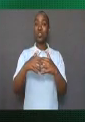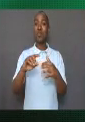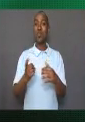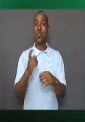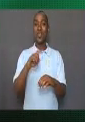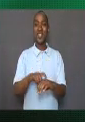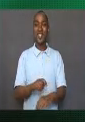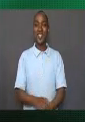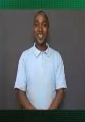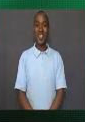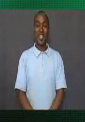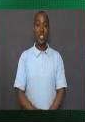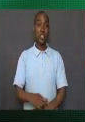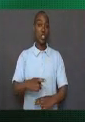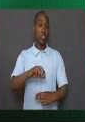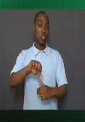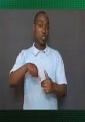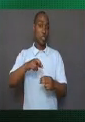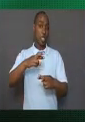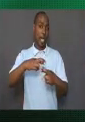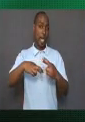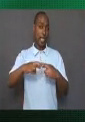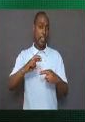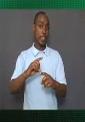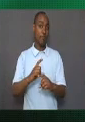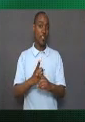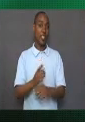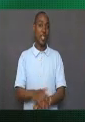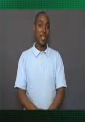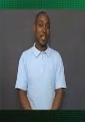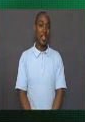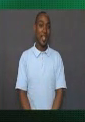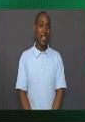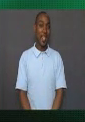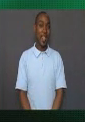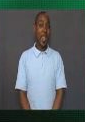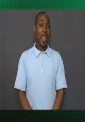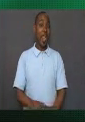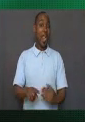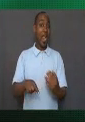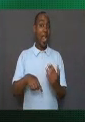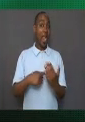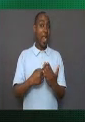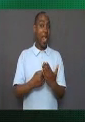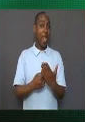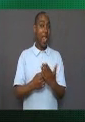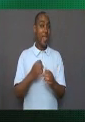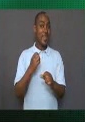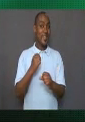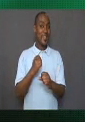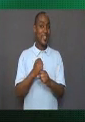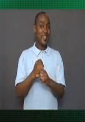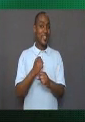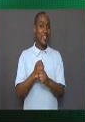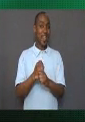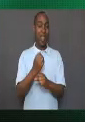may be a reaction between them. This disrupts the functioning of the